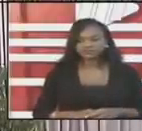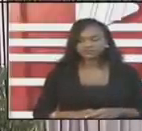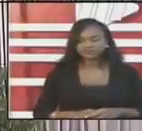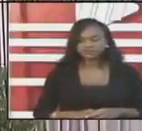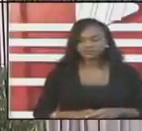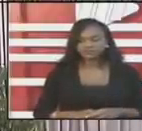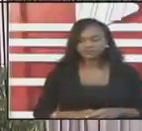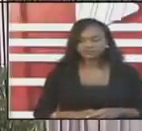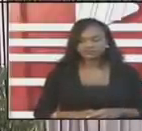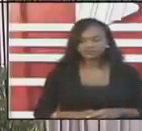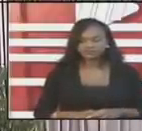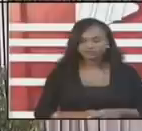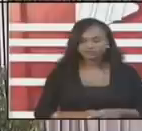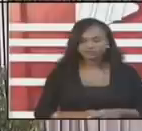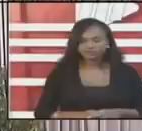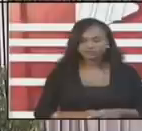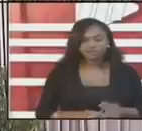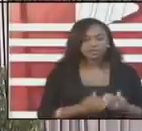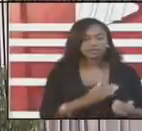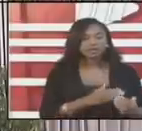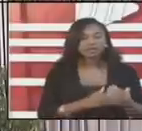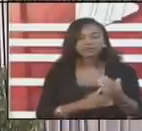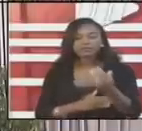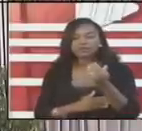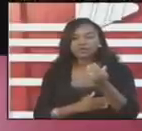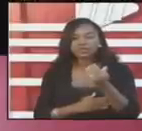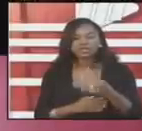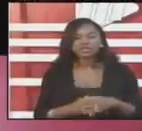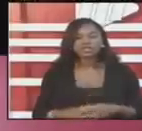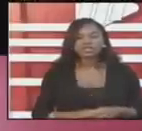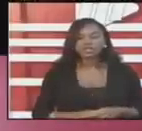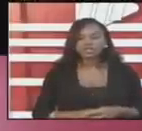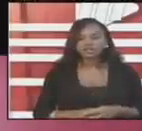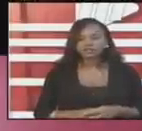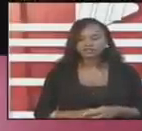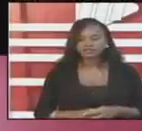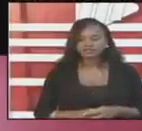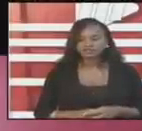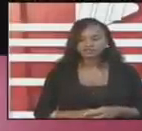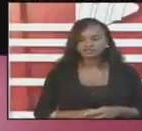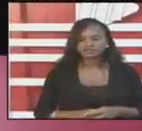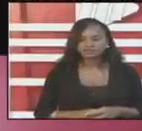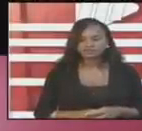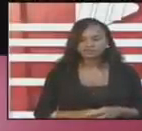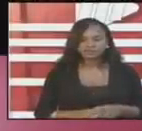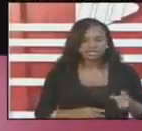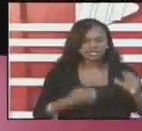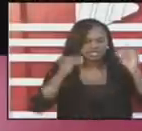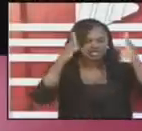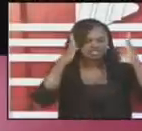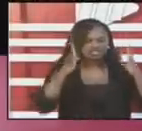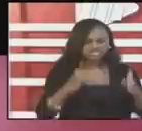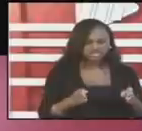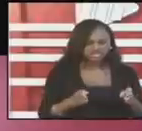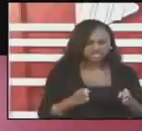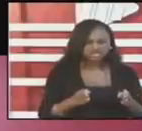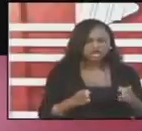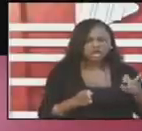Hi, good morning. Thank you very much. Morning, Vern. I just have I just have one concern. A teacher asked me to ask